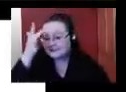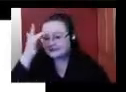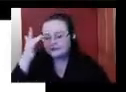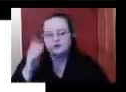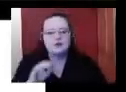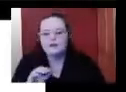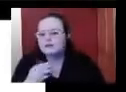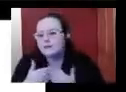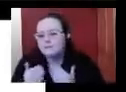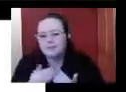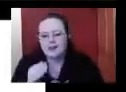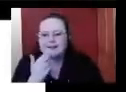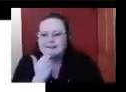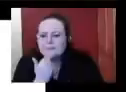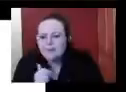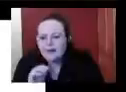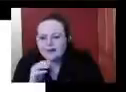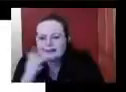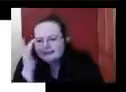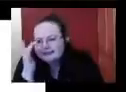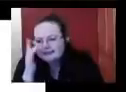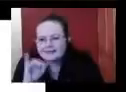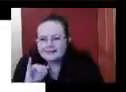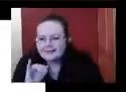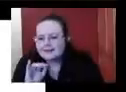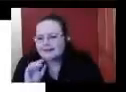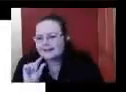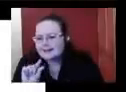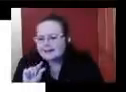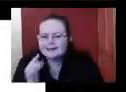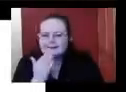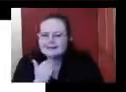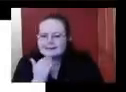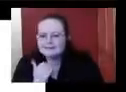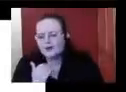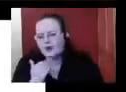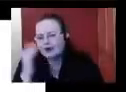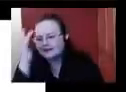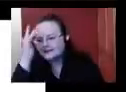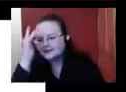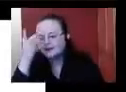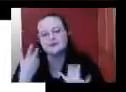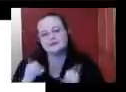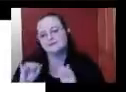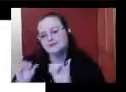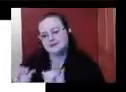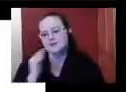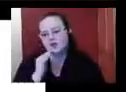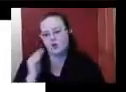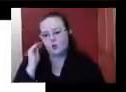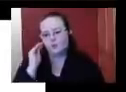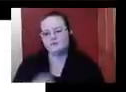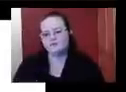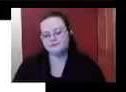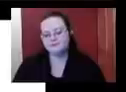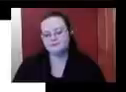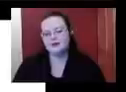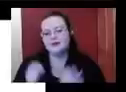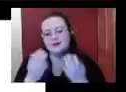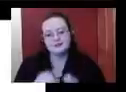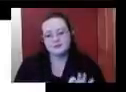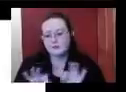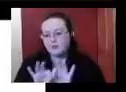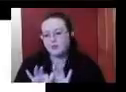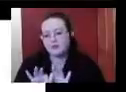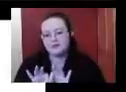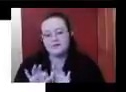mild symptoms. It is everyone's responsibility to ensure that we continue to follow these measures both in and out of schools to